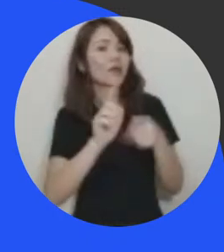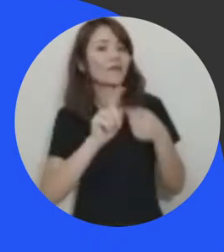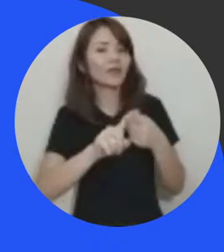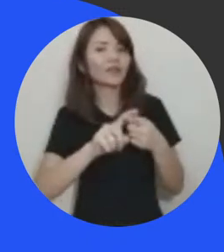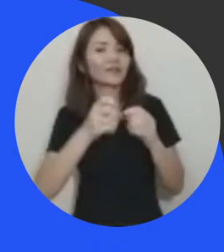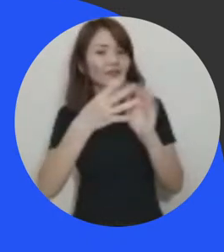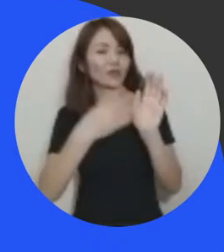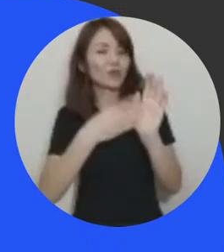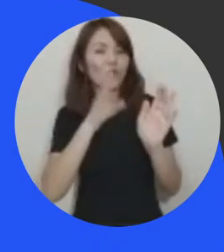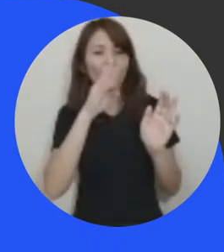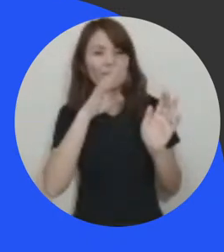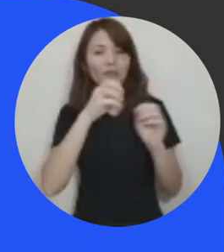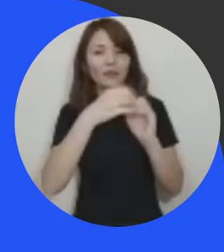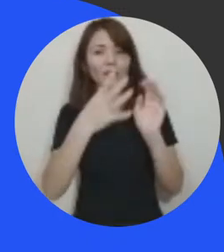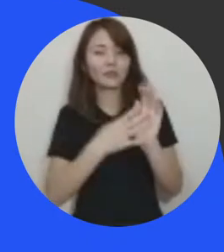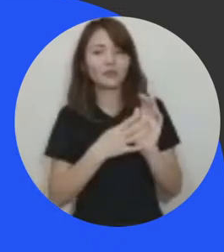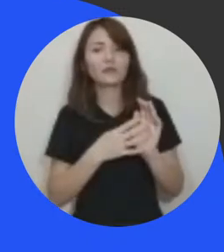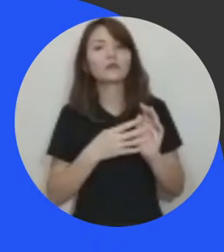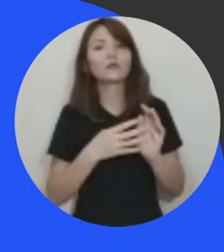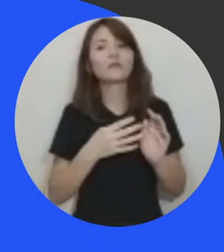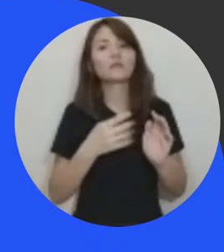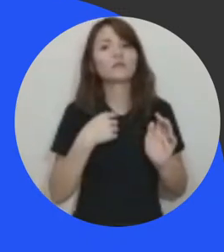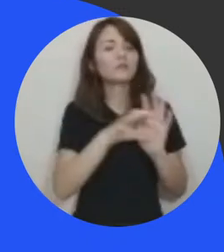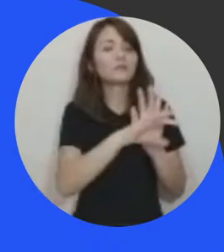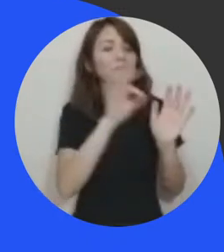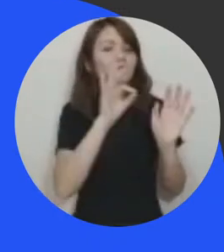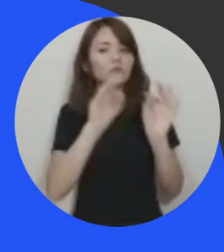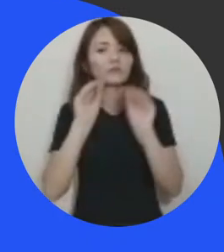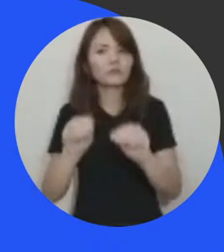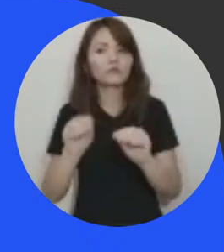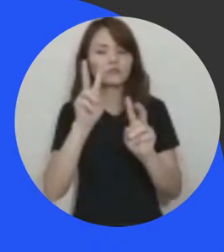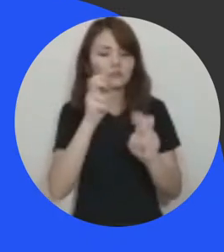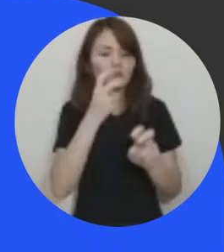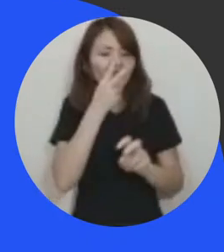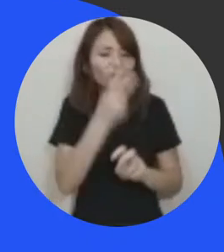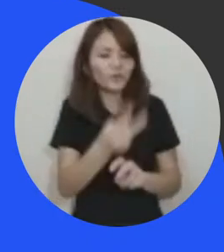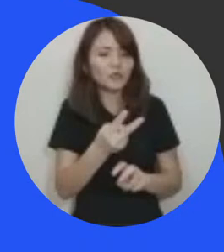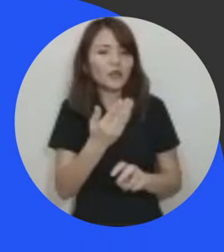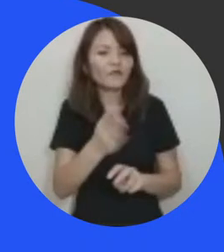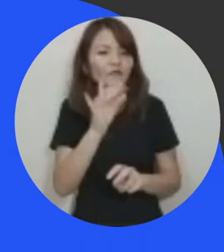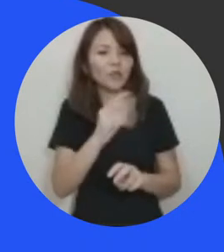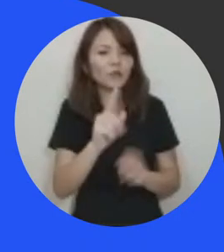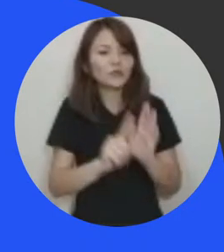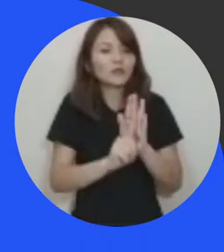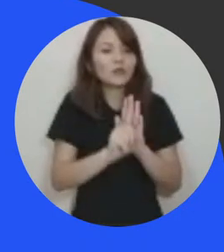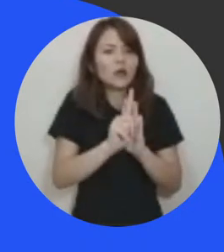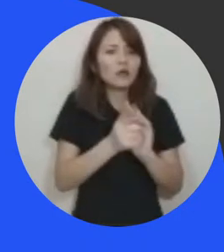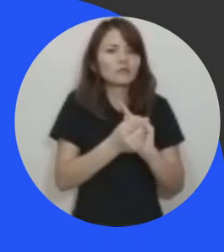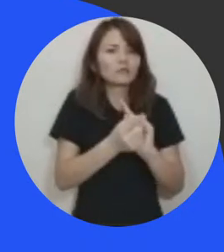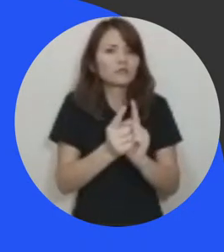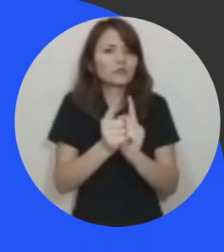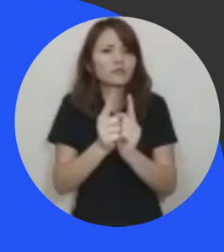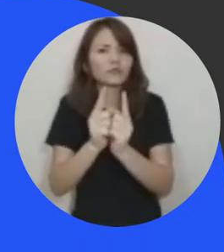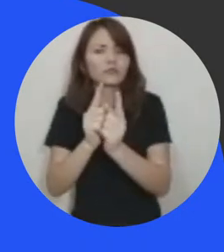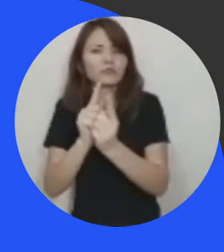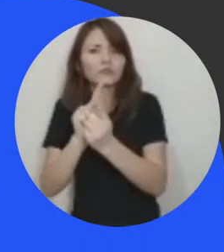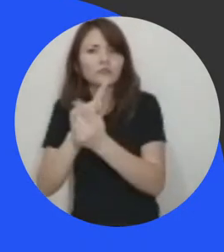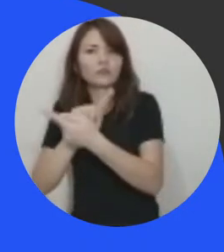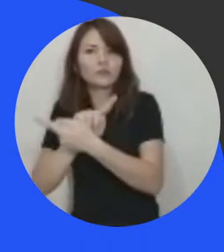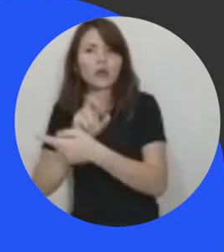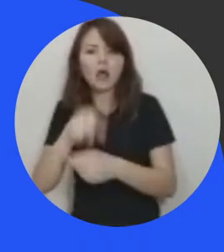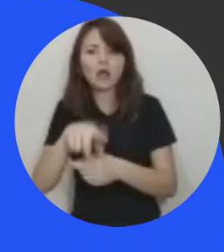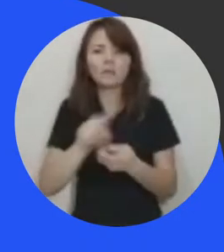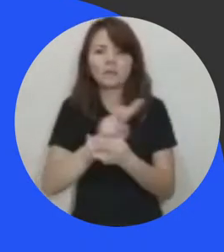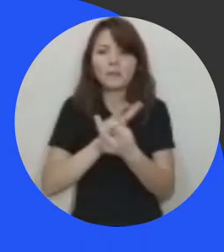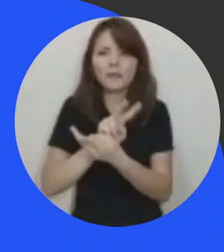whole virus. We're looking at how things are changing in individual bits of the virus. So bits